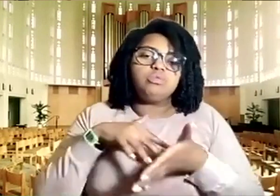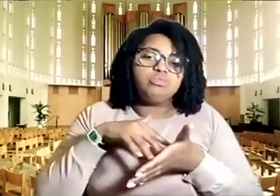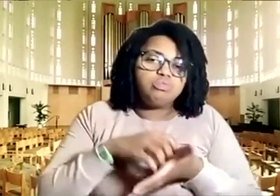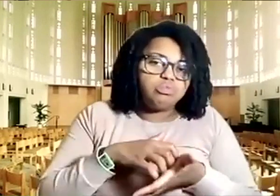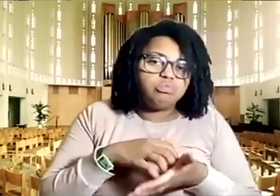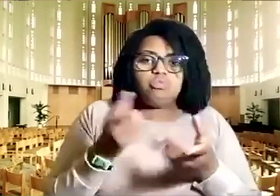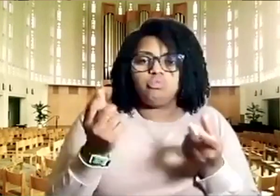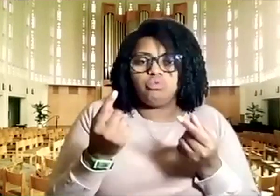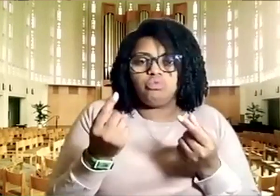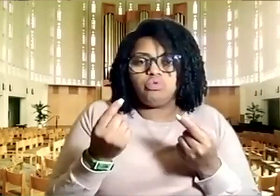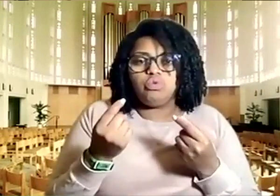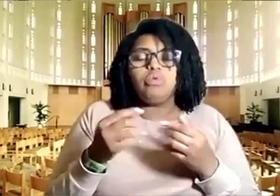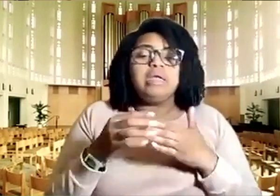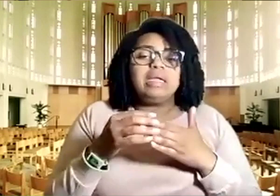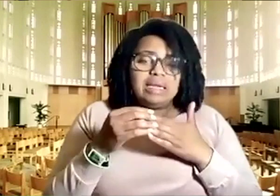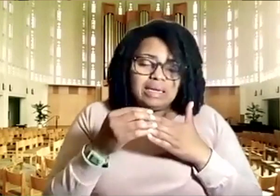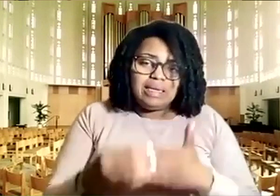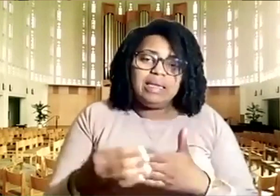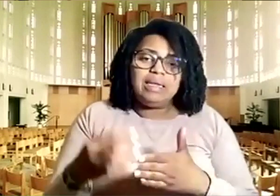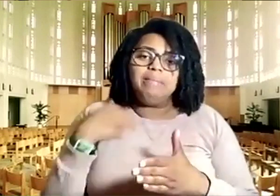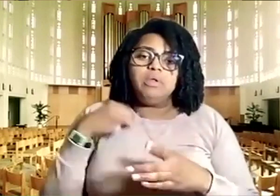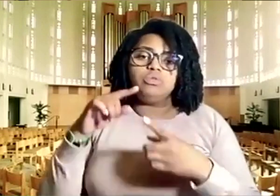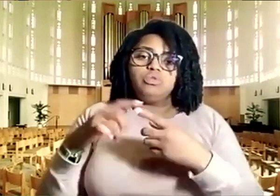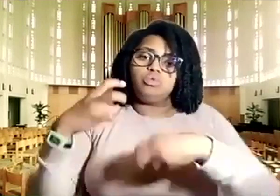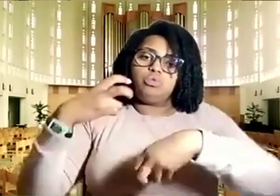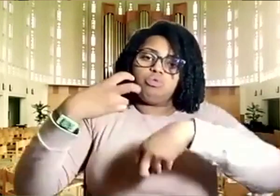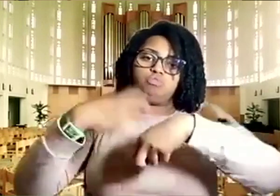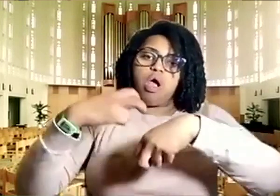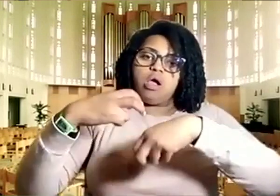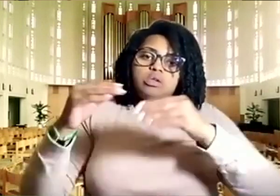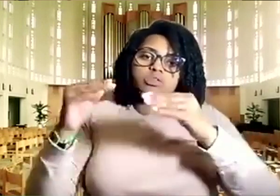Lead me to the rock that is higher than I.